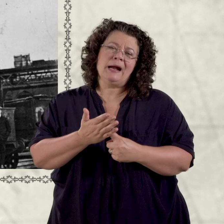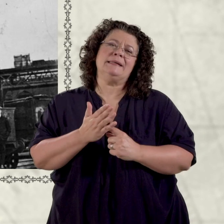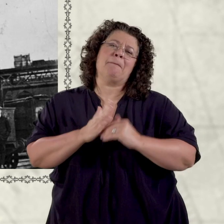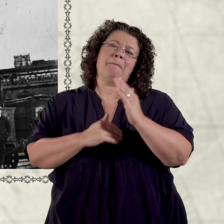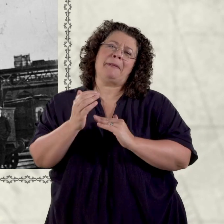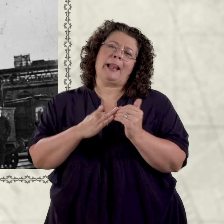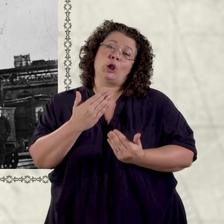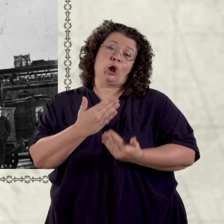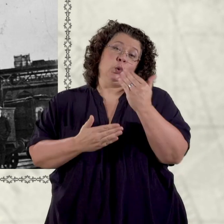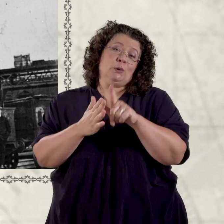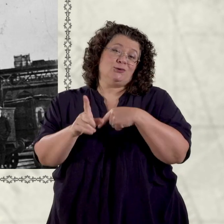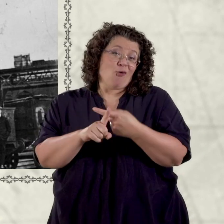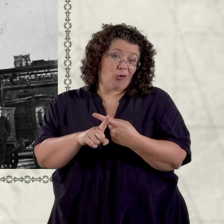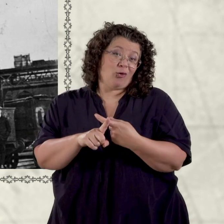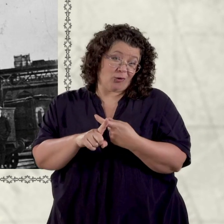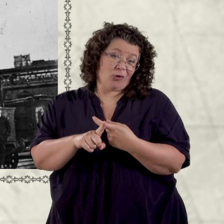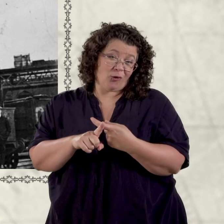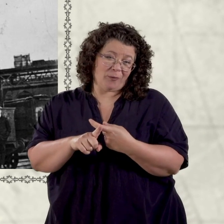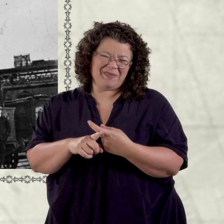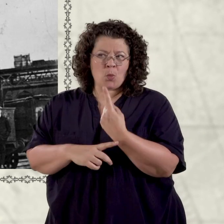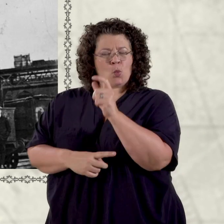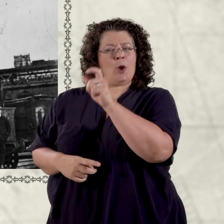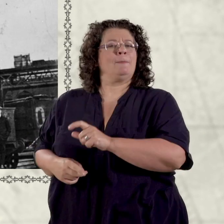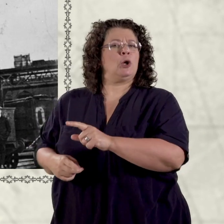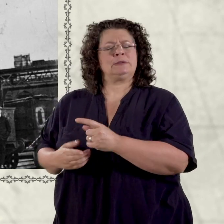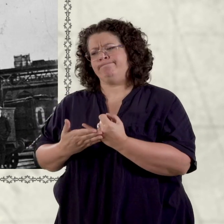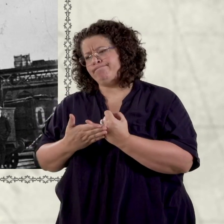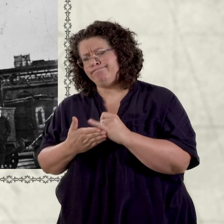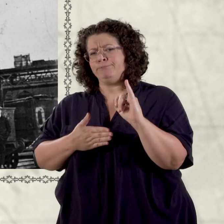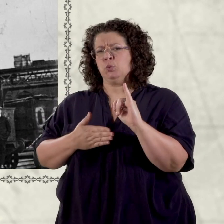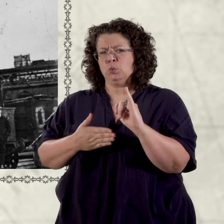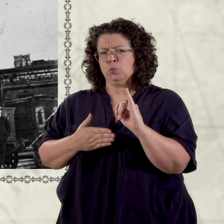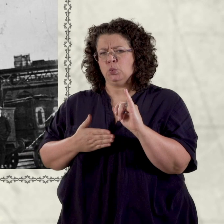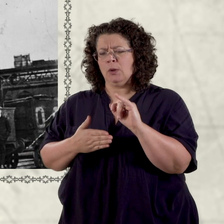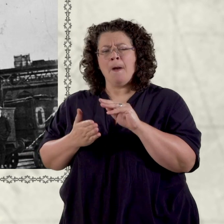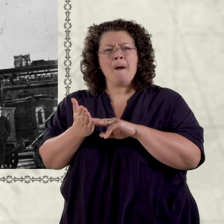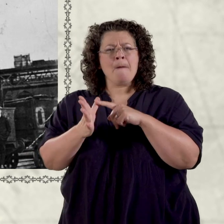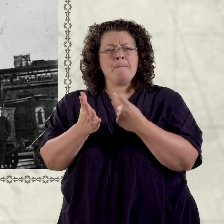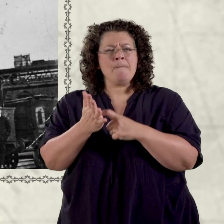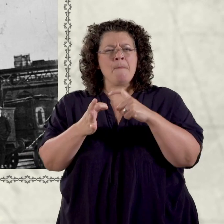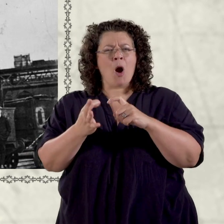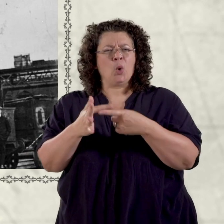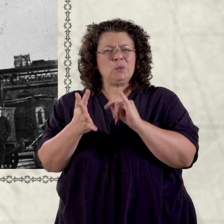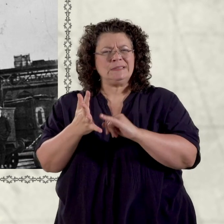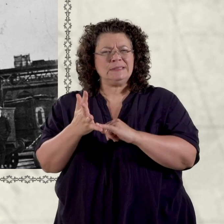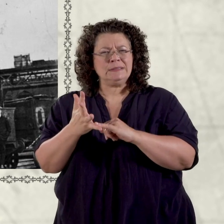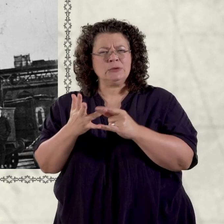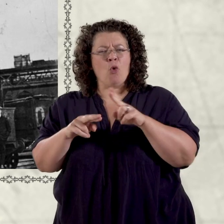Davies, Llandinam, decided to build new docks, but there was one person against the